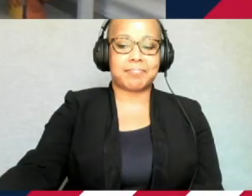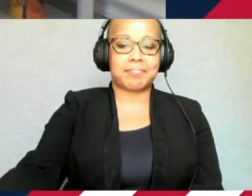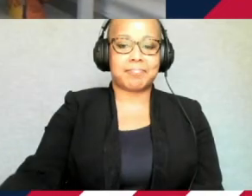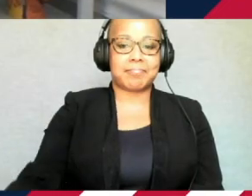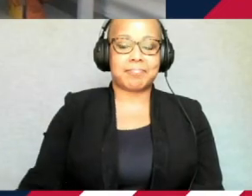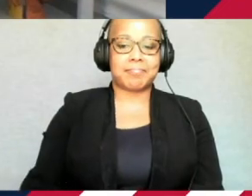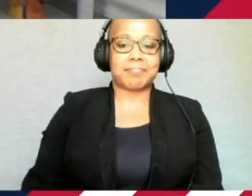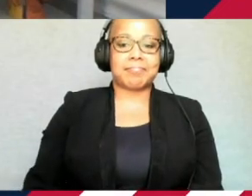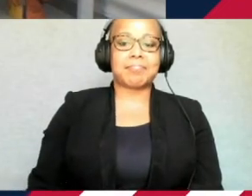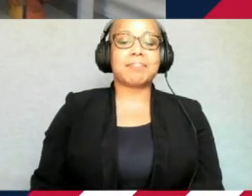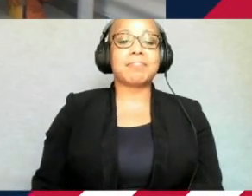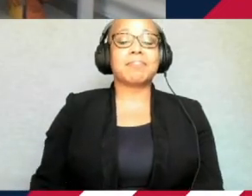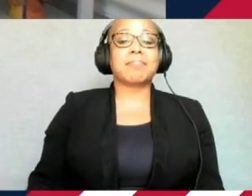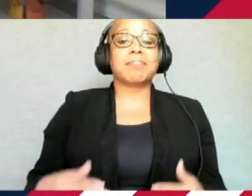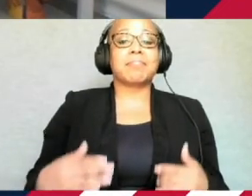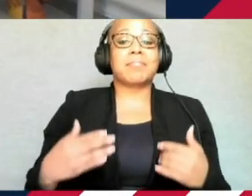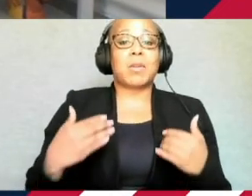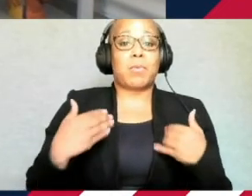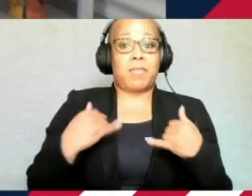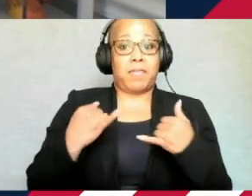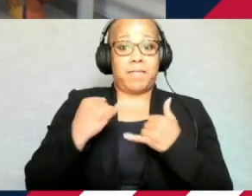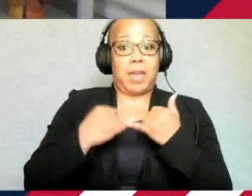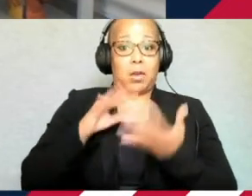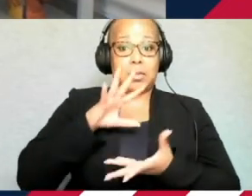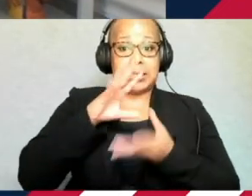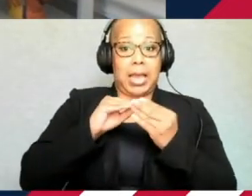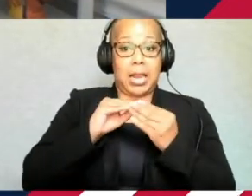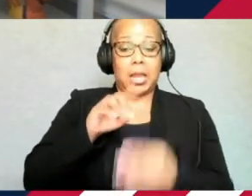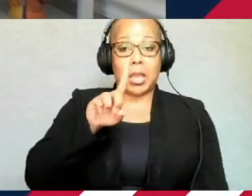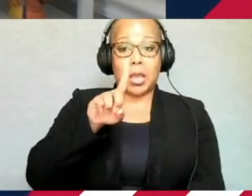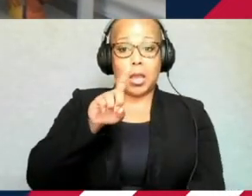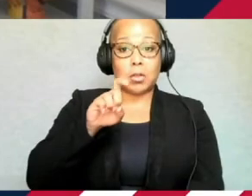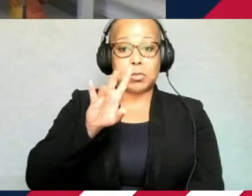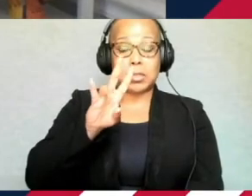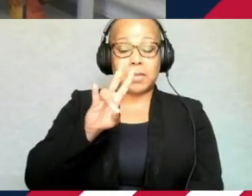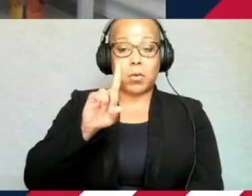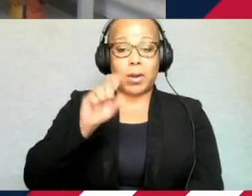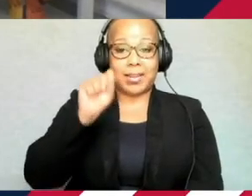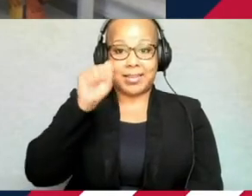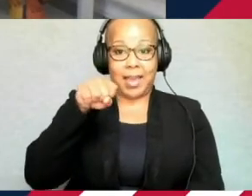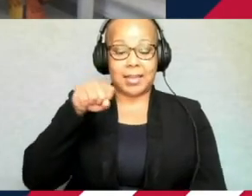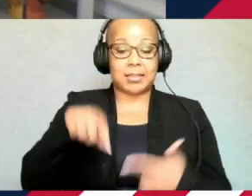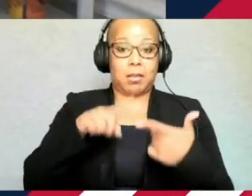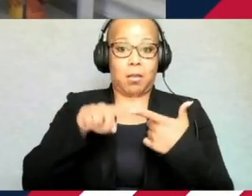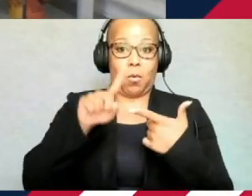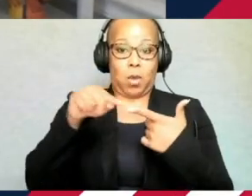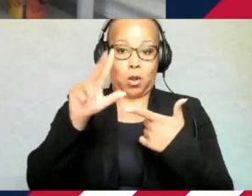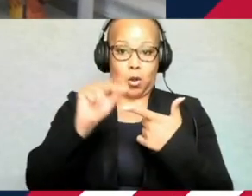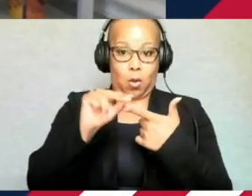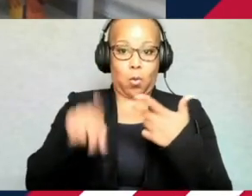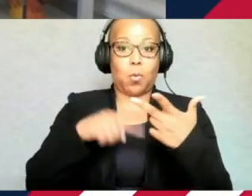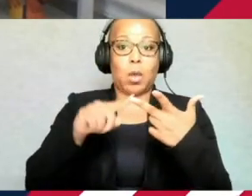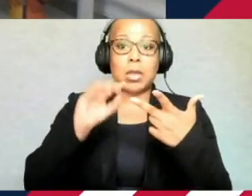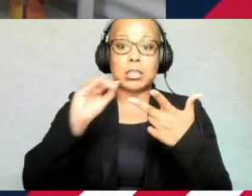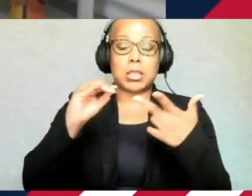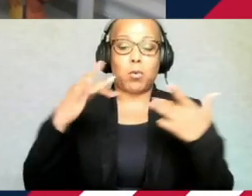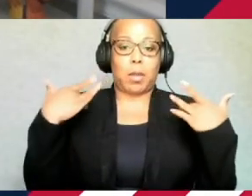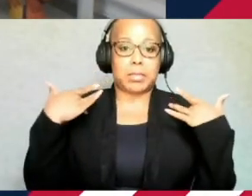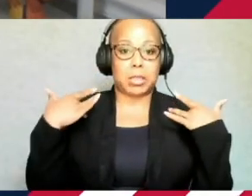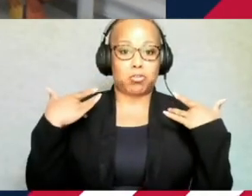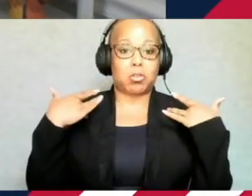We have a final vote tally, 171 yeses, 1 no, 0 abstentions.